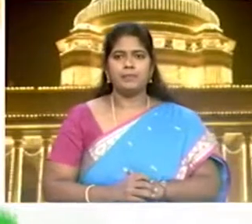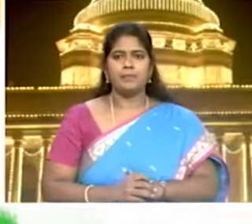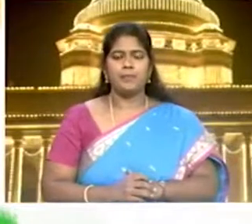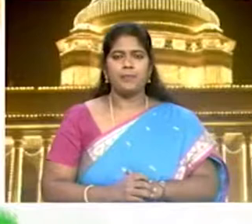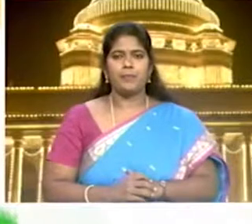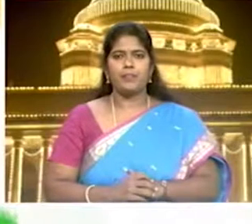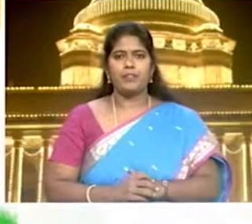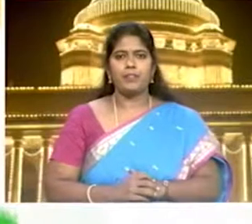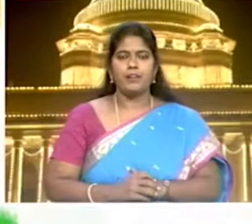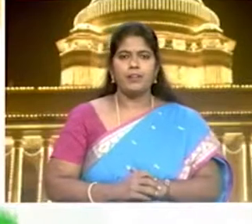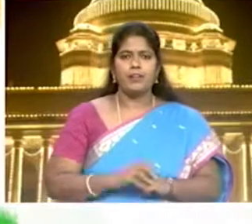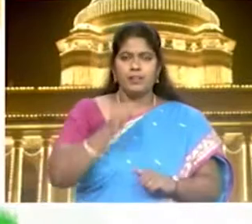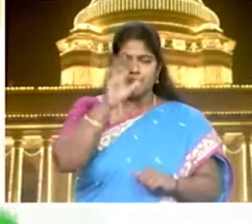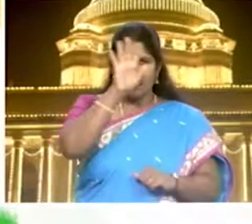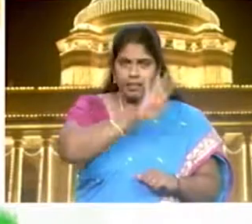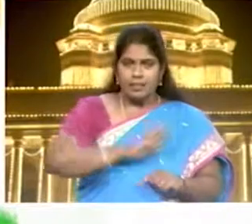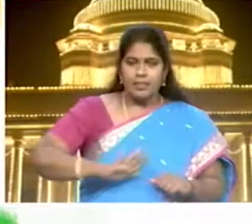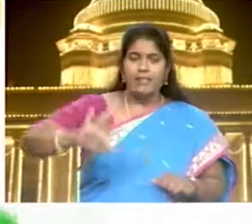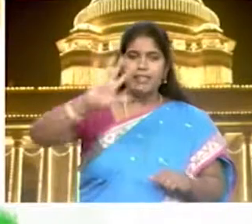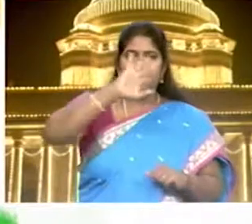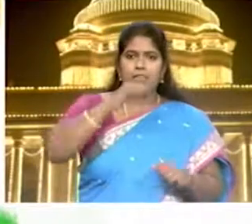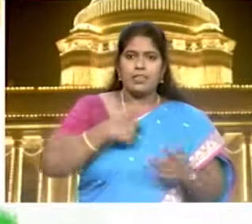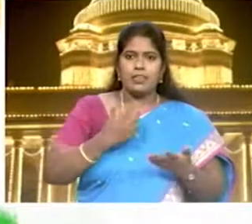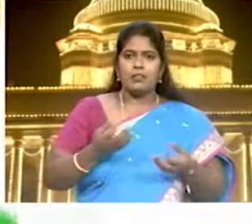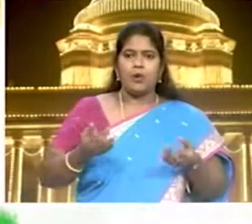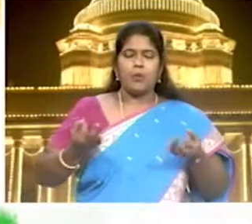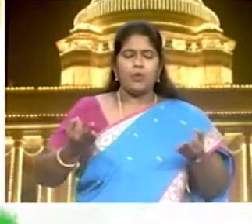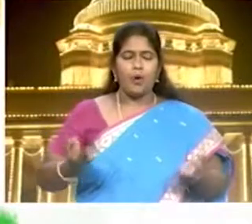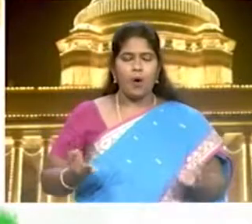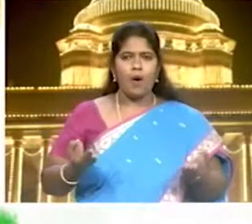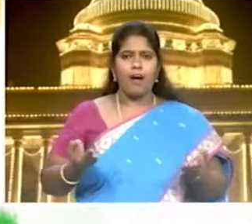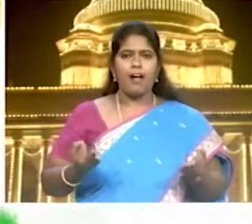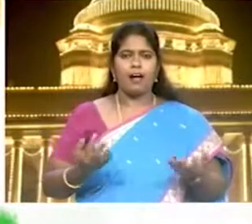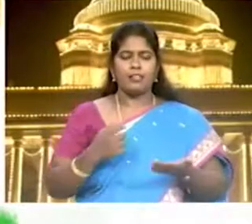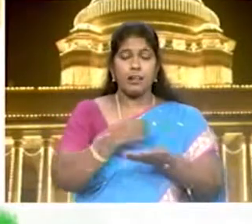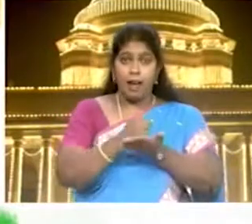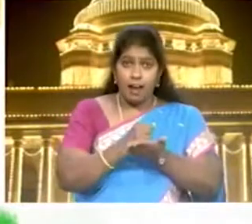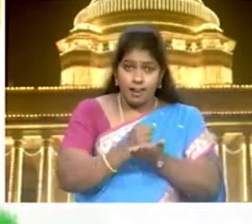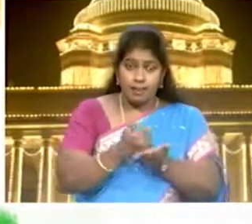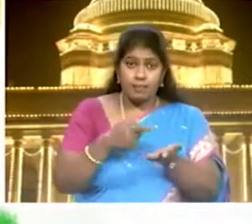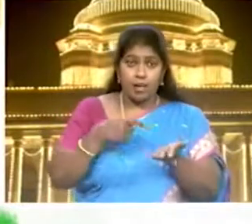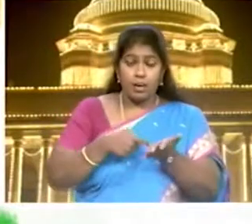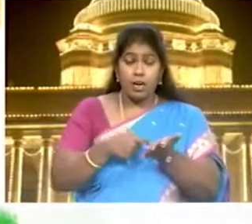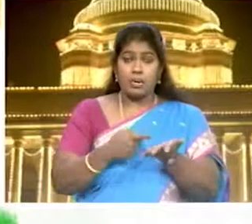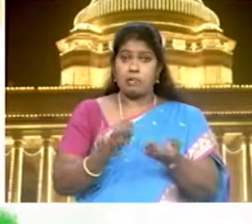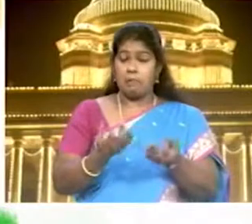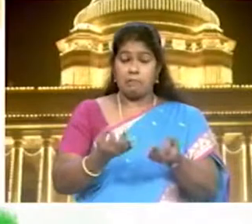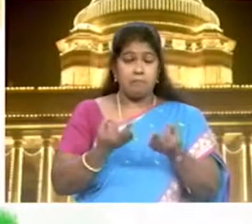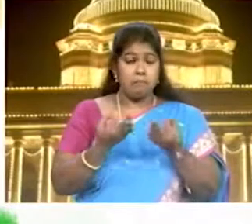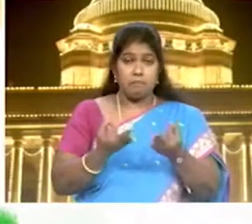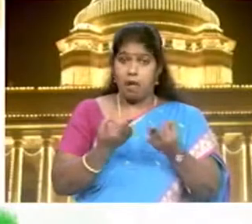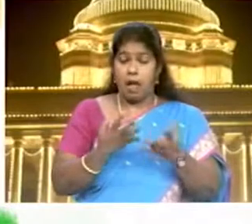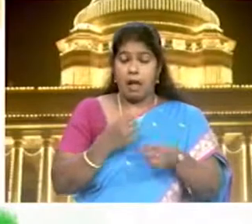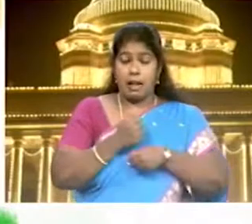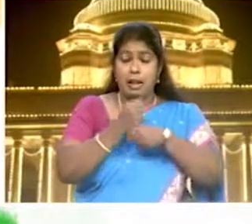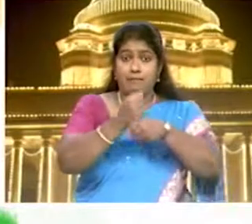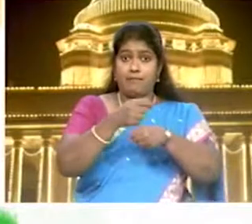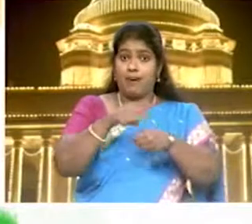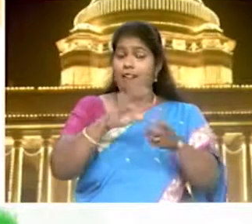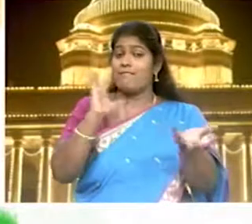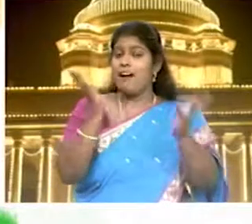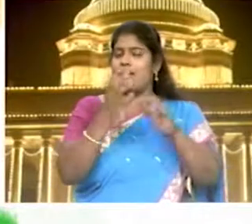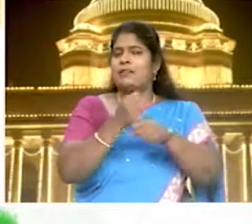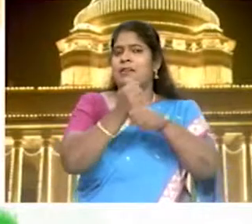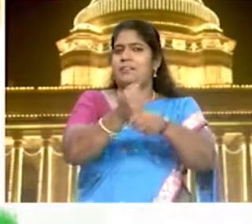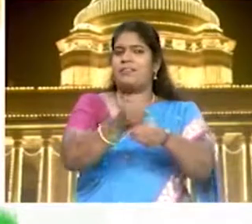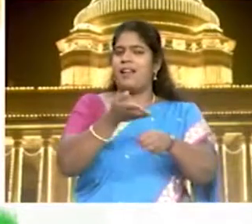rest of the world. Yoga and Ayurveda are India's invaluable gift to the world.